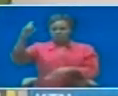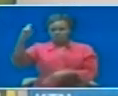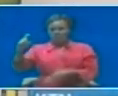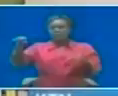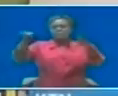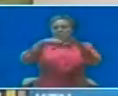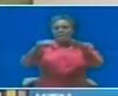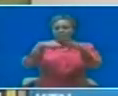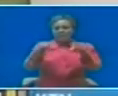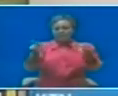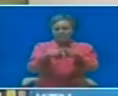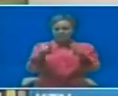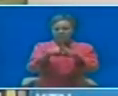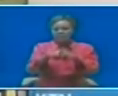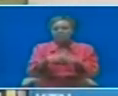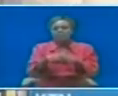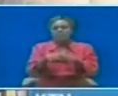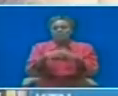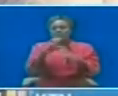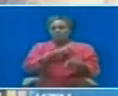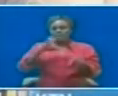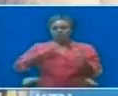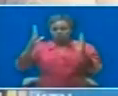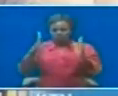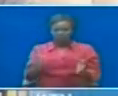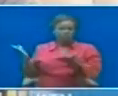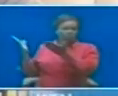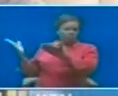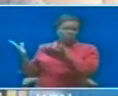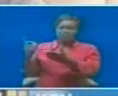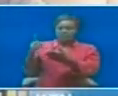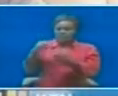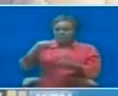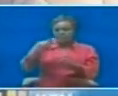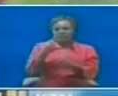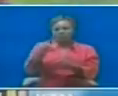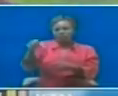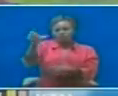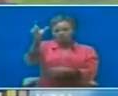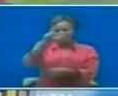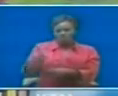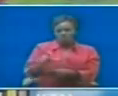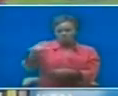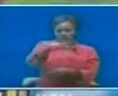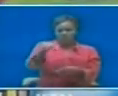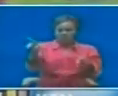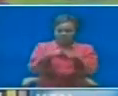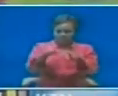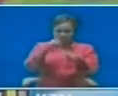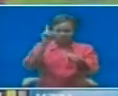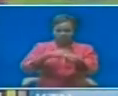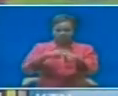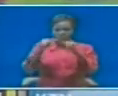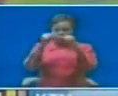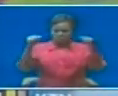while seasoned CAF March Commissioner Mohamed Omar Abubakar will be the next member for Coast Region. Of course, as opposed to some